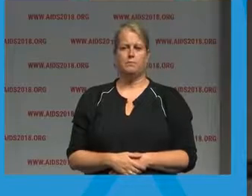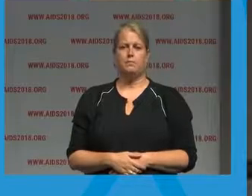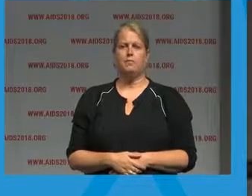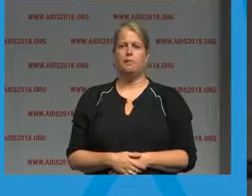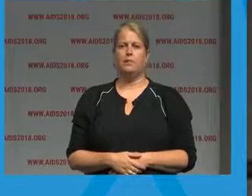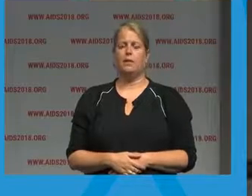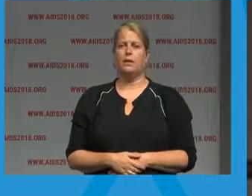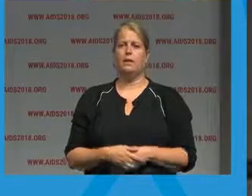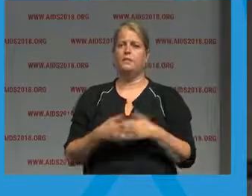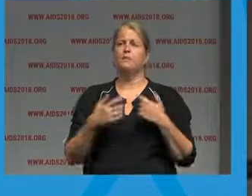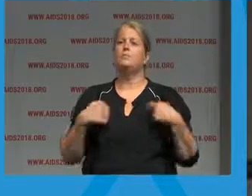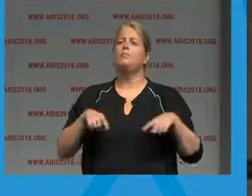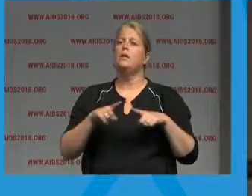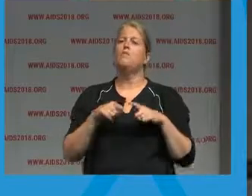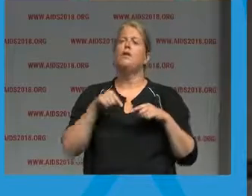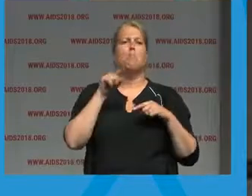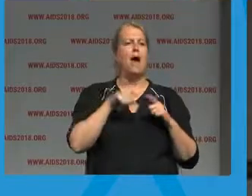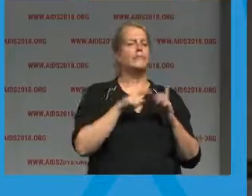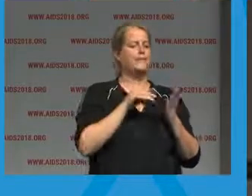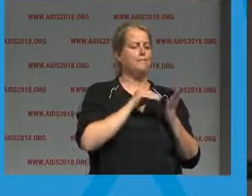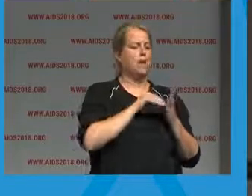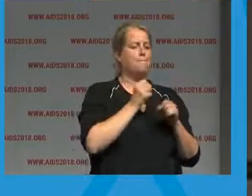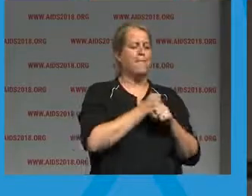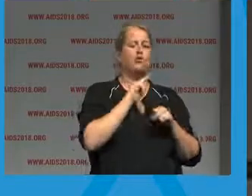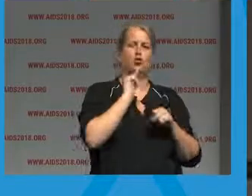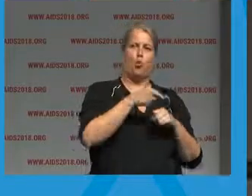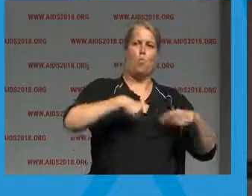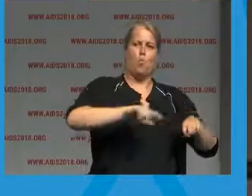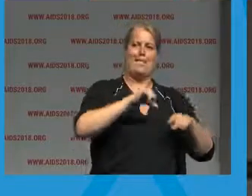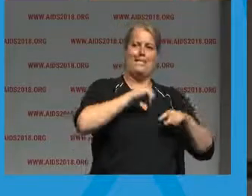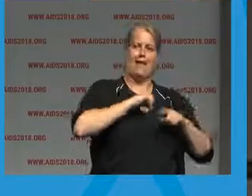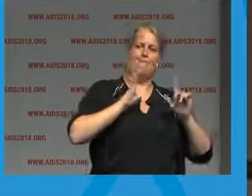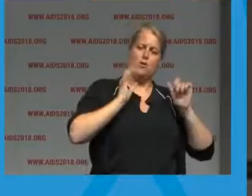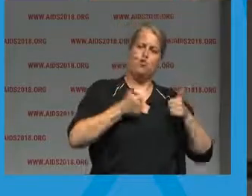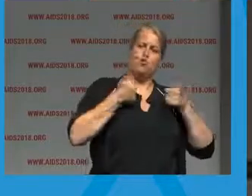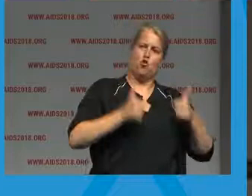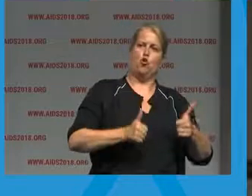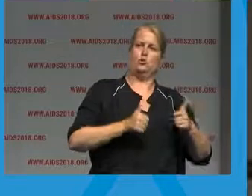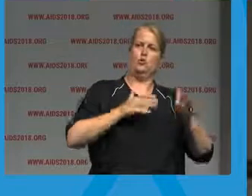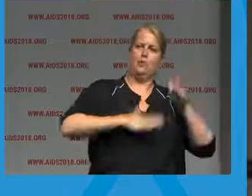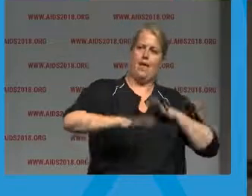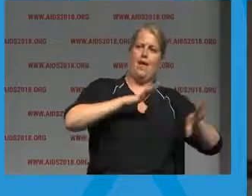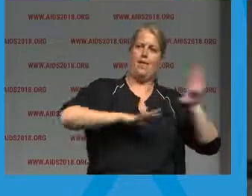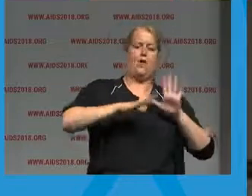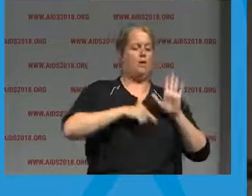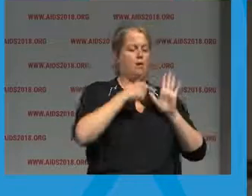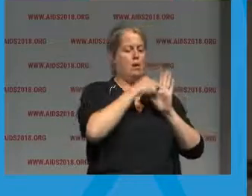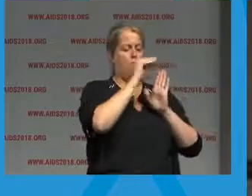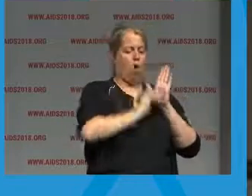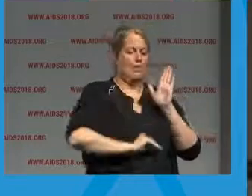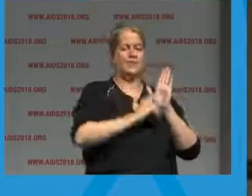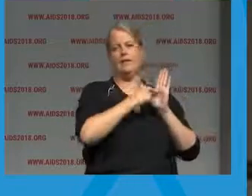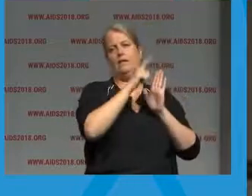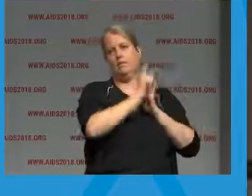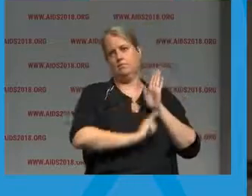We need to trap ourselves into decency through legislation and policy change. That's why some of us clinicians are